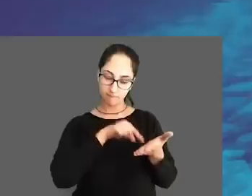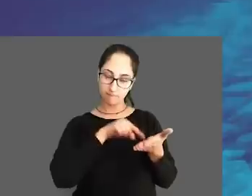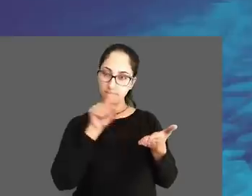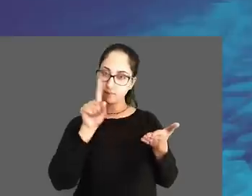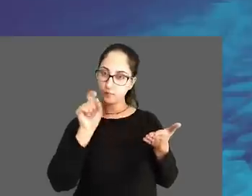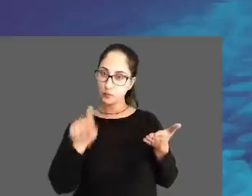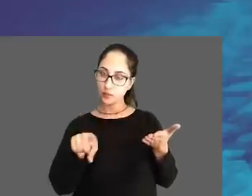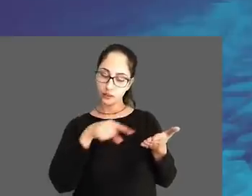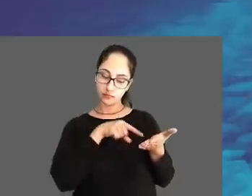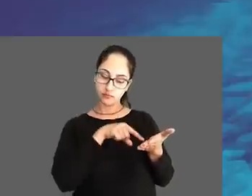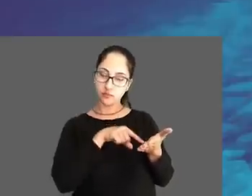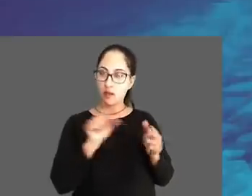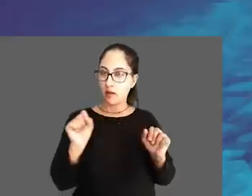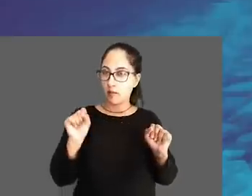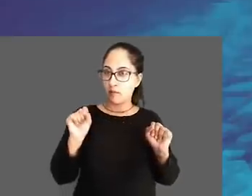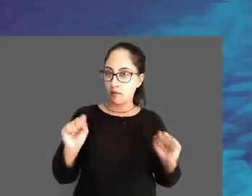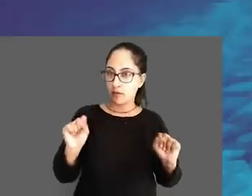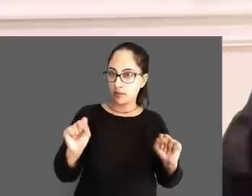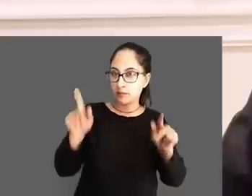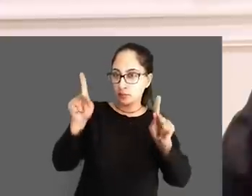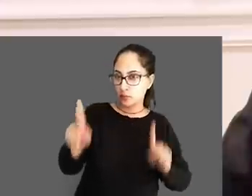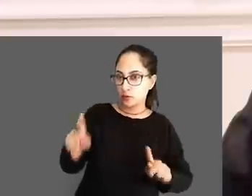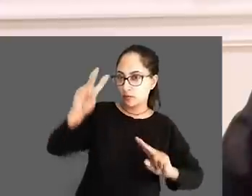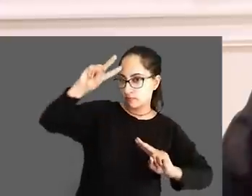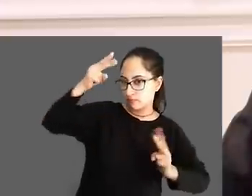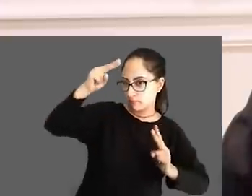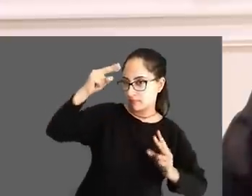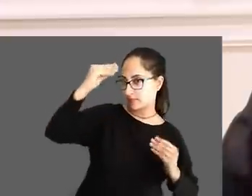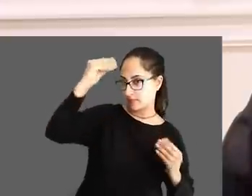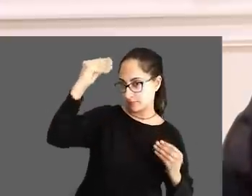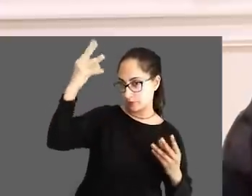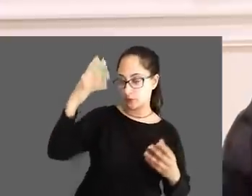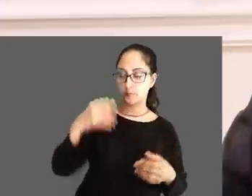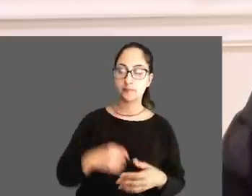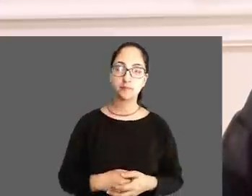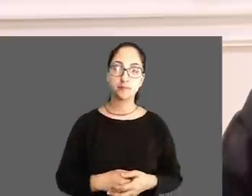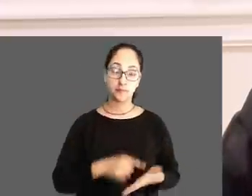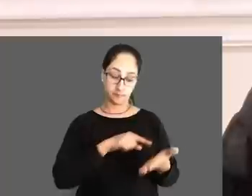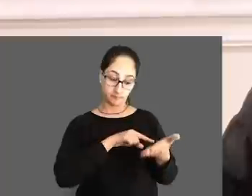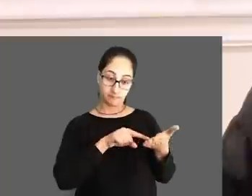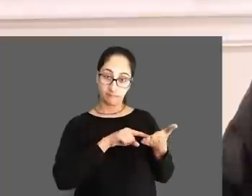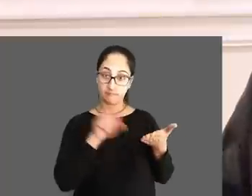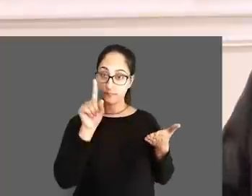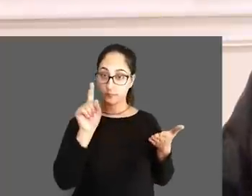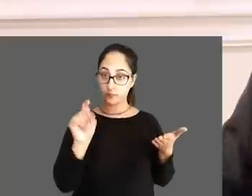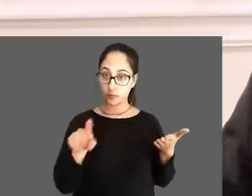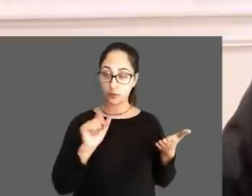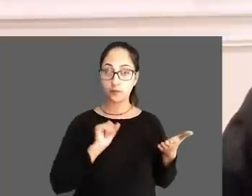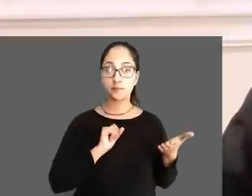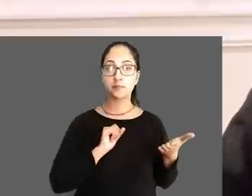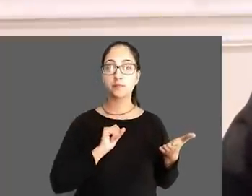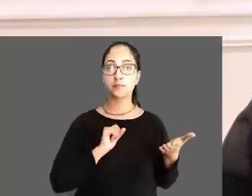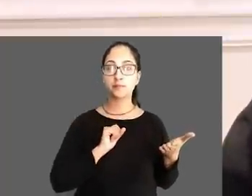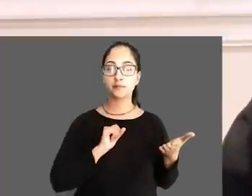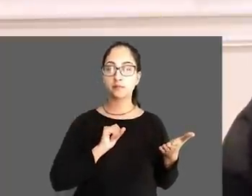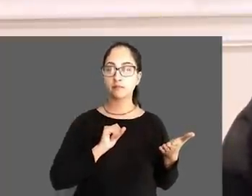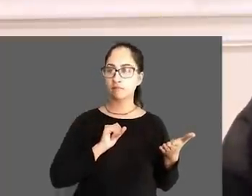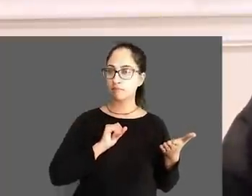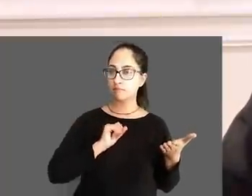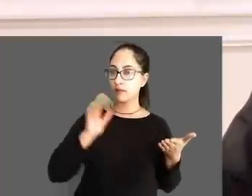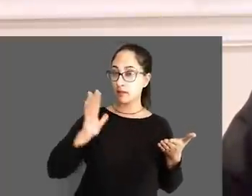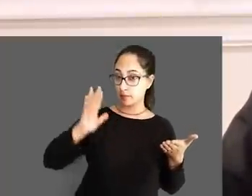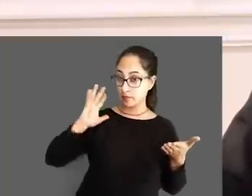So maybe we'll start with the first point. The Ismailis have led a couple empires or states, and